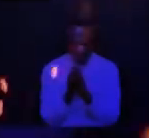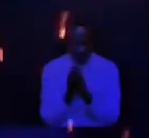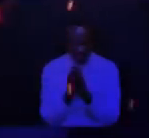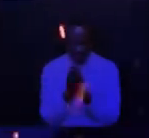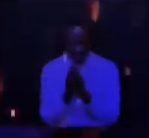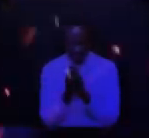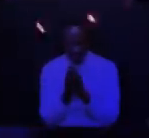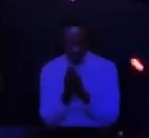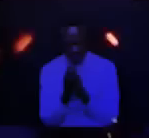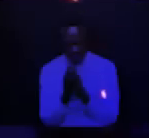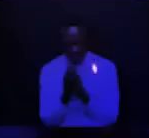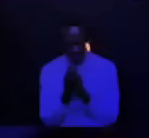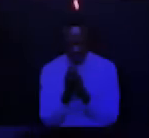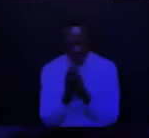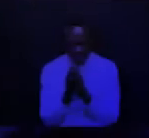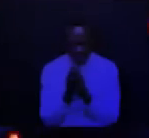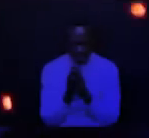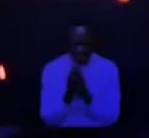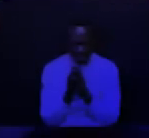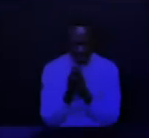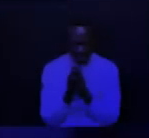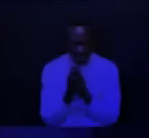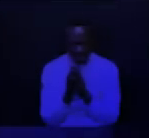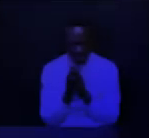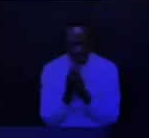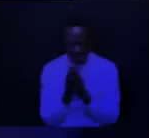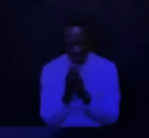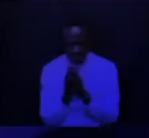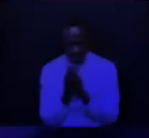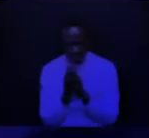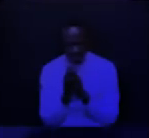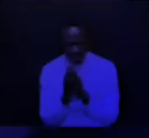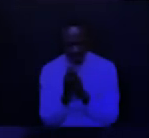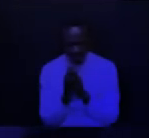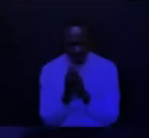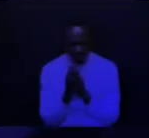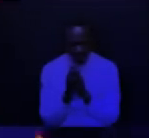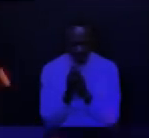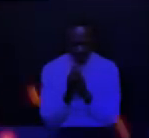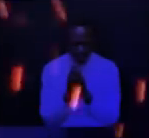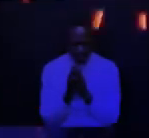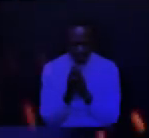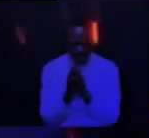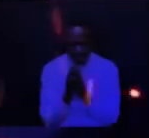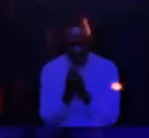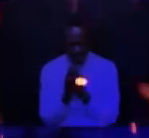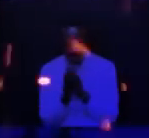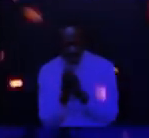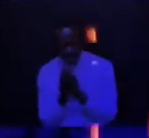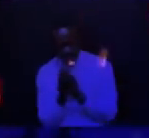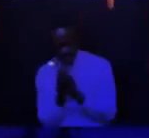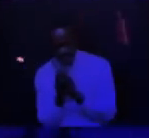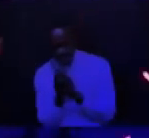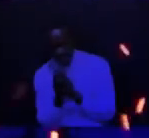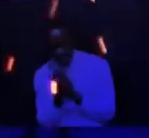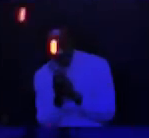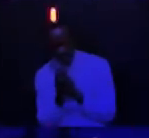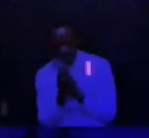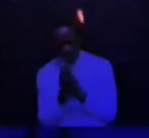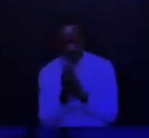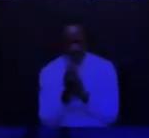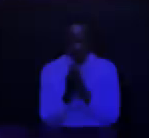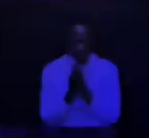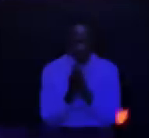Have mercy on us, O God. All across our nation, we need your grace. We need your grace